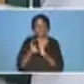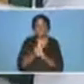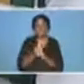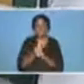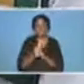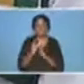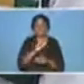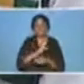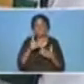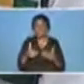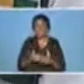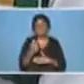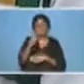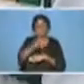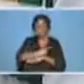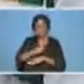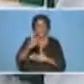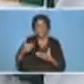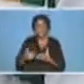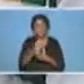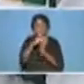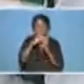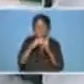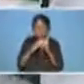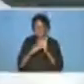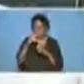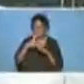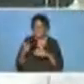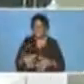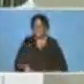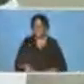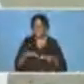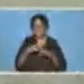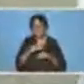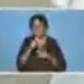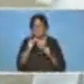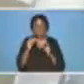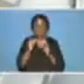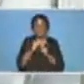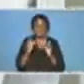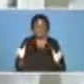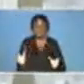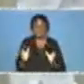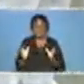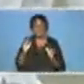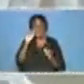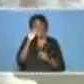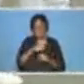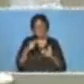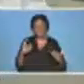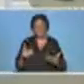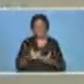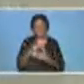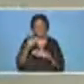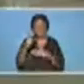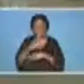day, it's a new chapter in their lives. Any final words of encouragement for them? Yes, it is a new day for this group of fine young